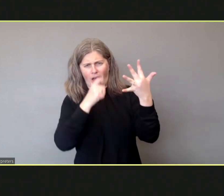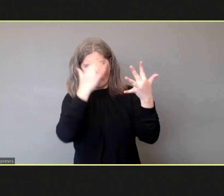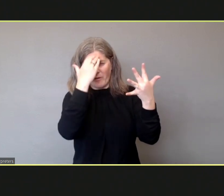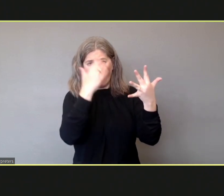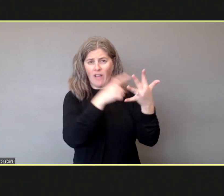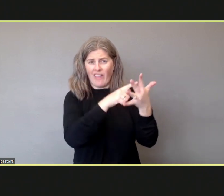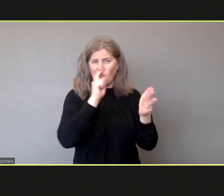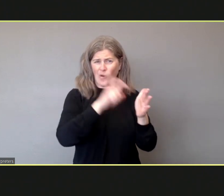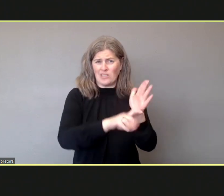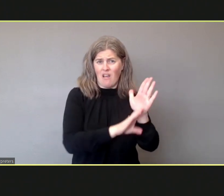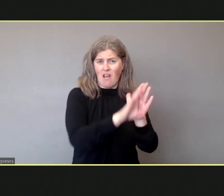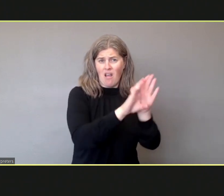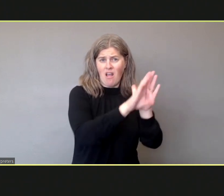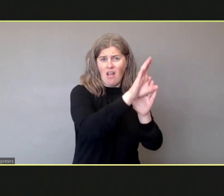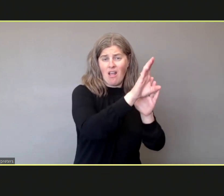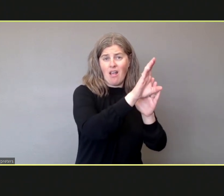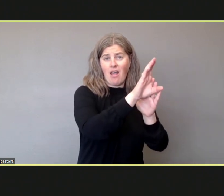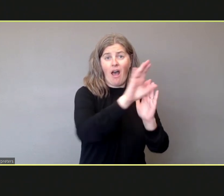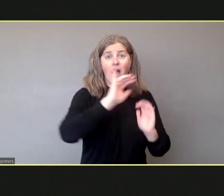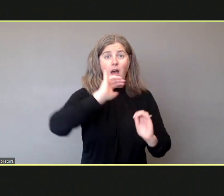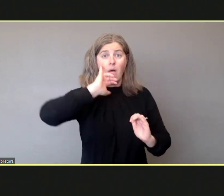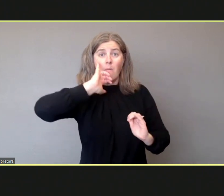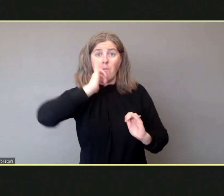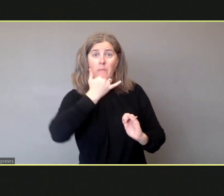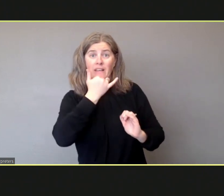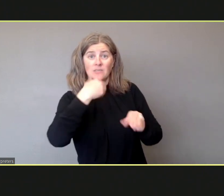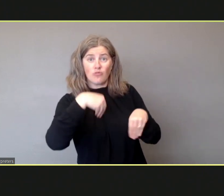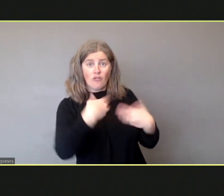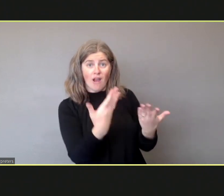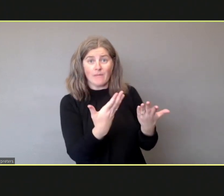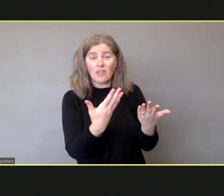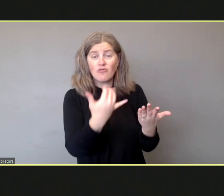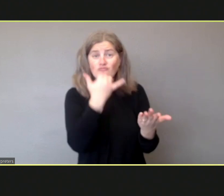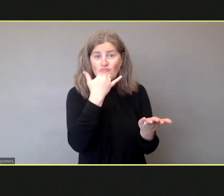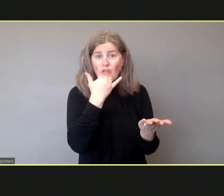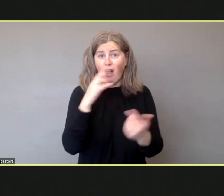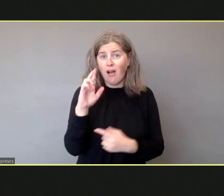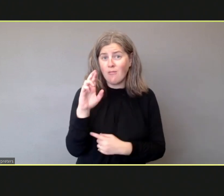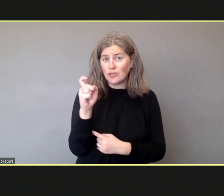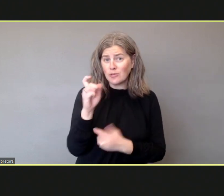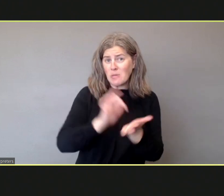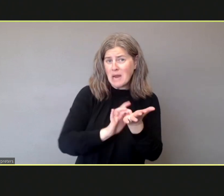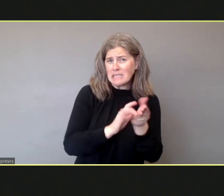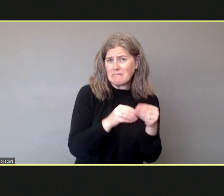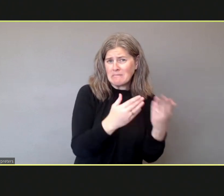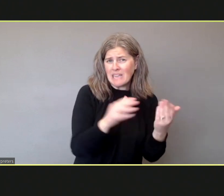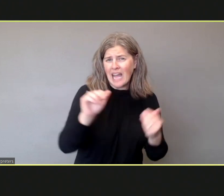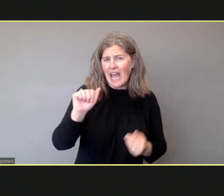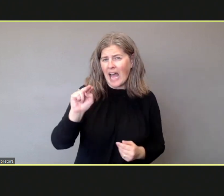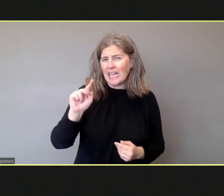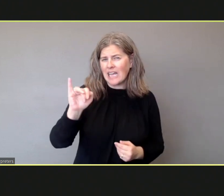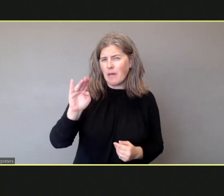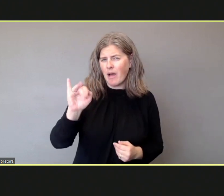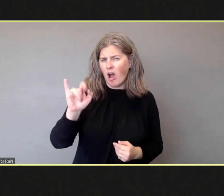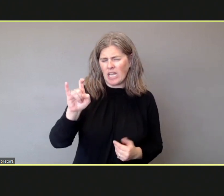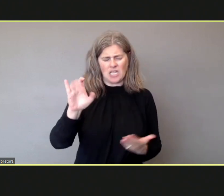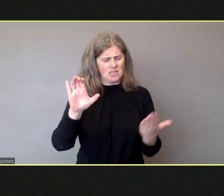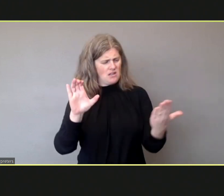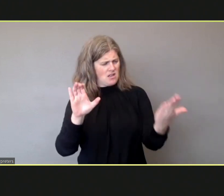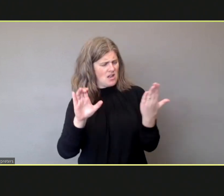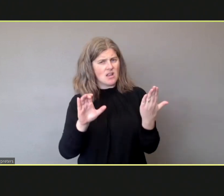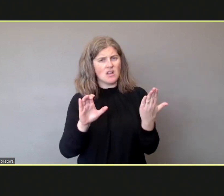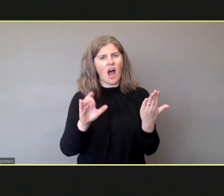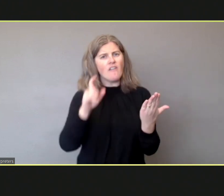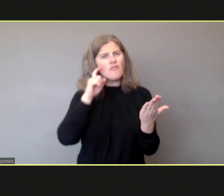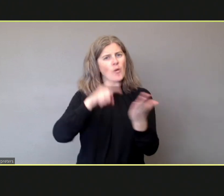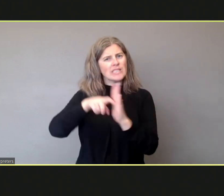in maybe misprescribing of antibiotics. And one thing that stuck with me was also a decline